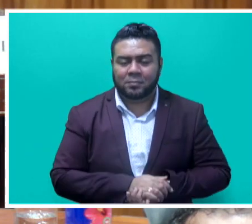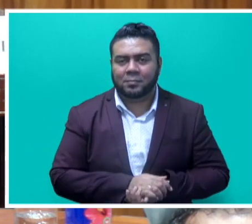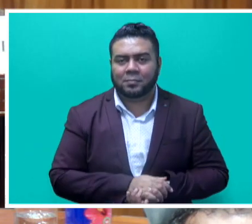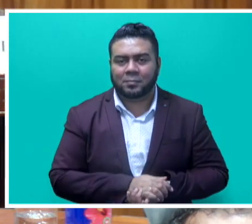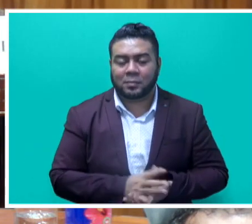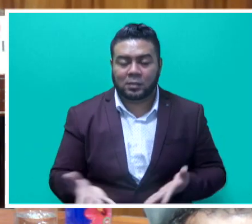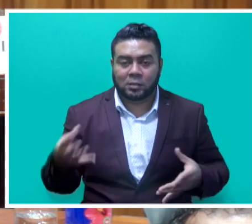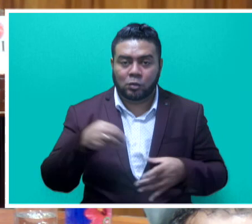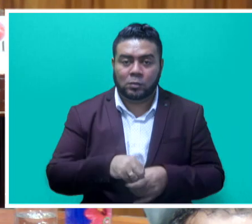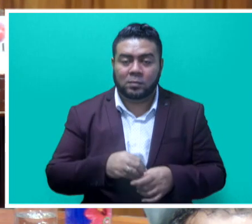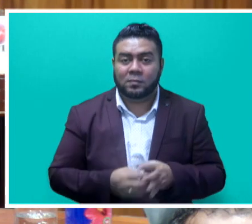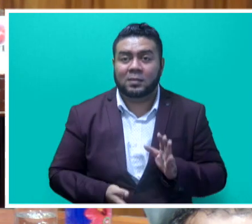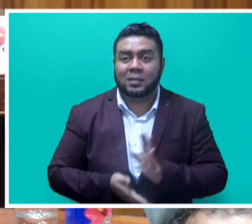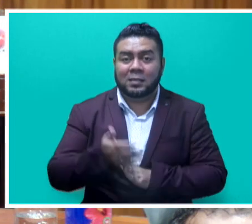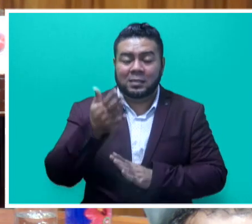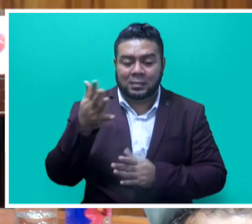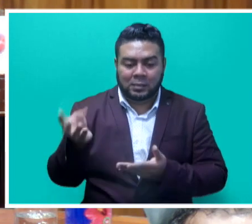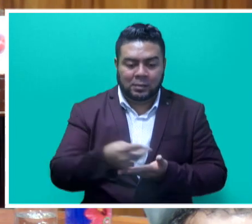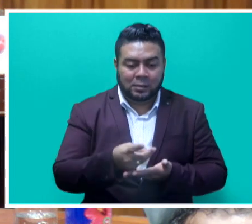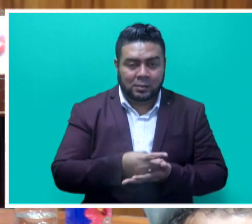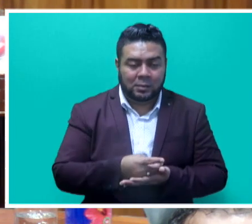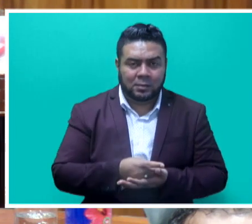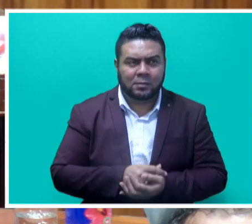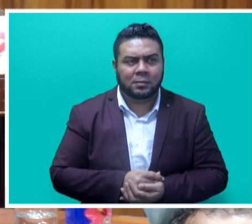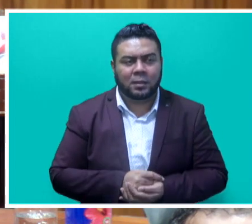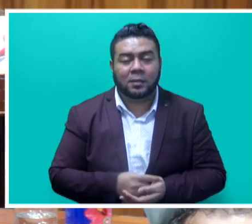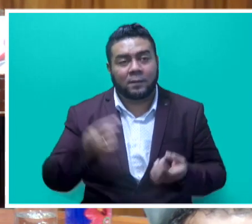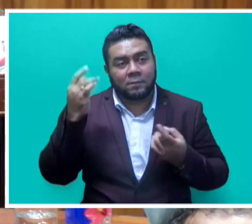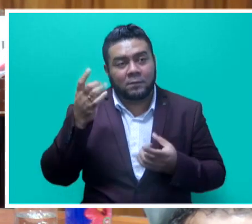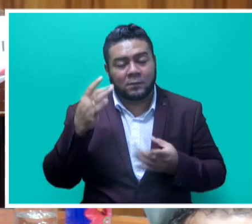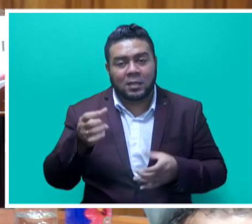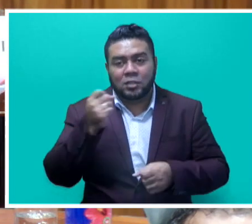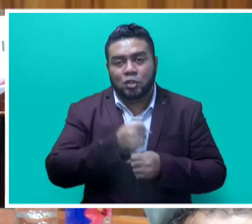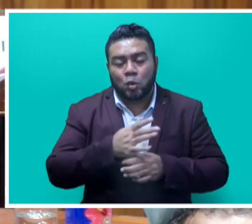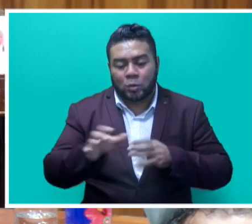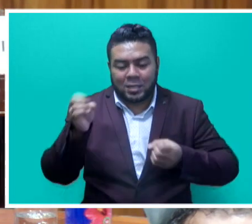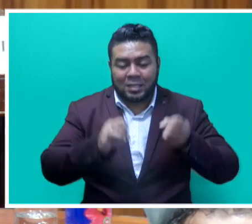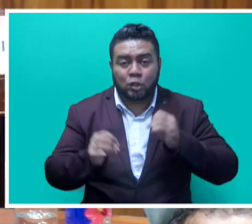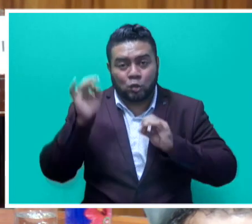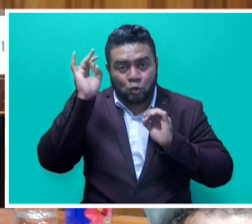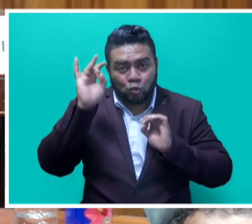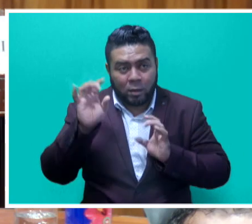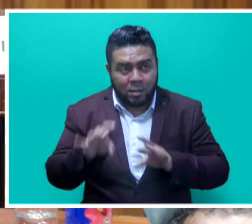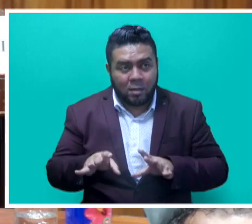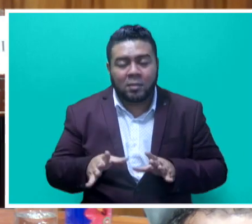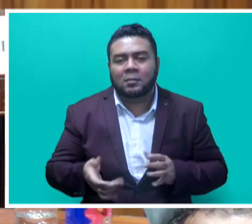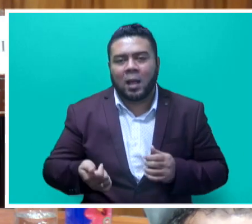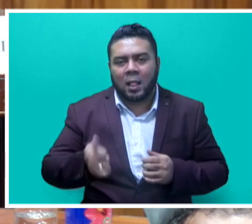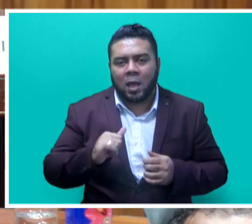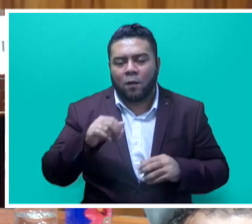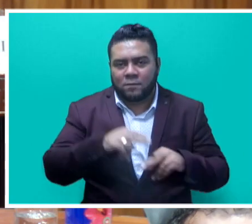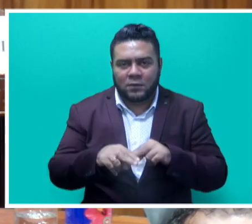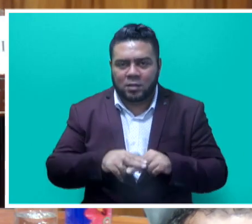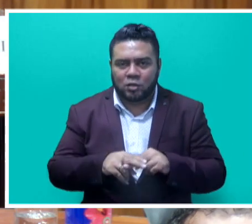The inclusion of height datum, as advised by Geoscience Australia, will also then allow Fiji to